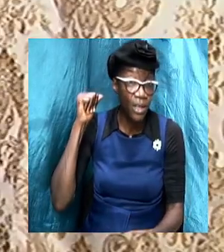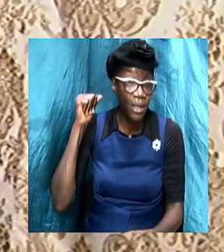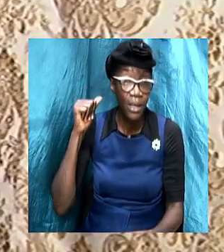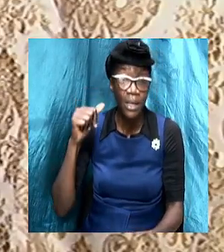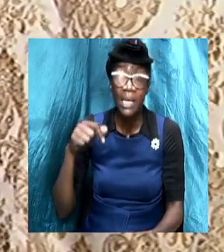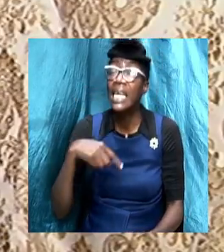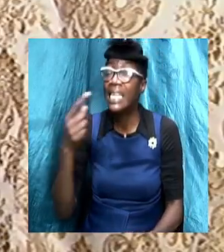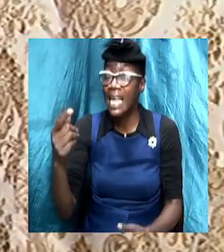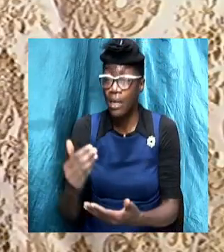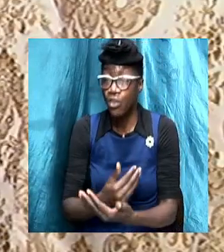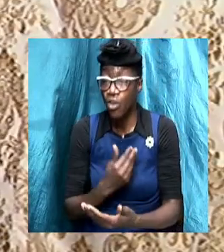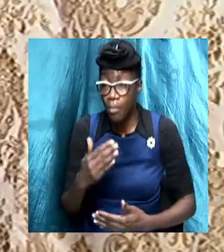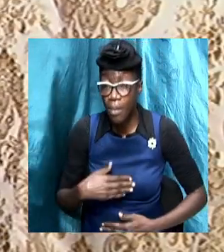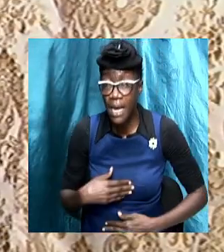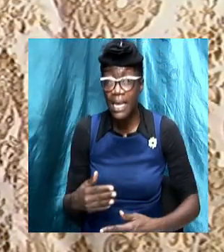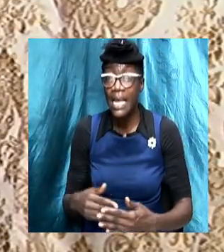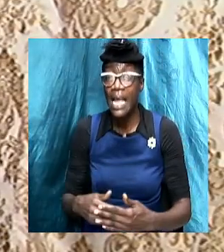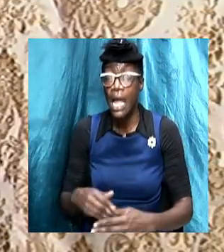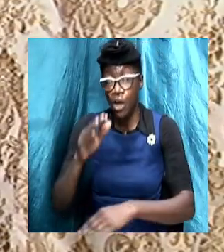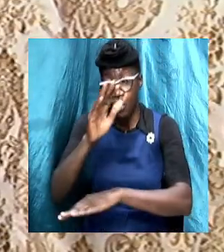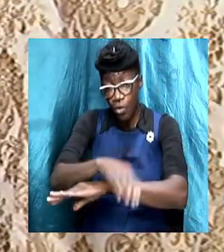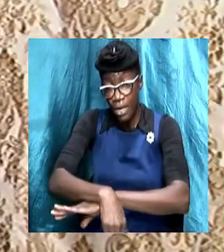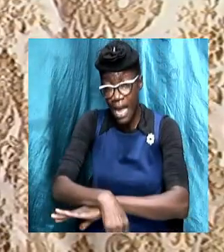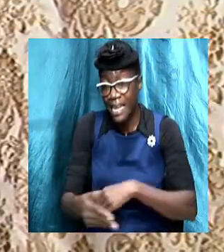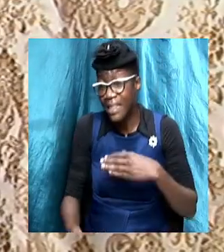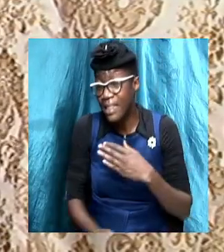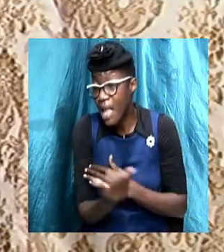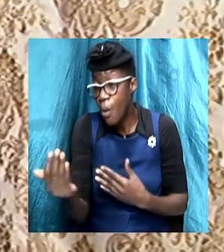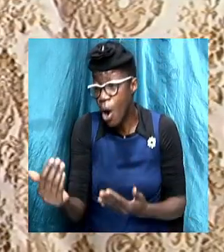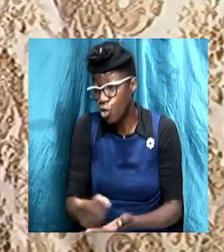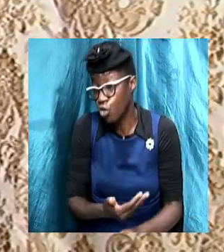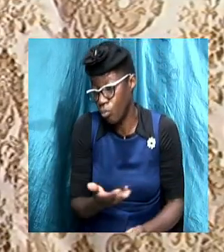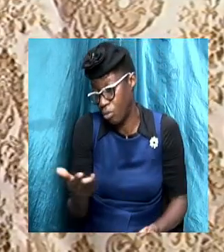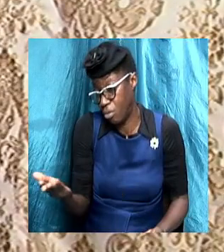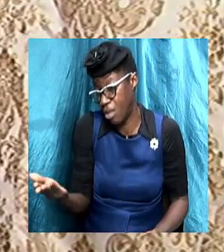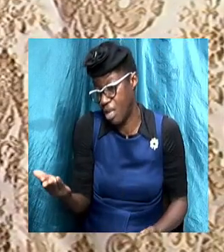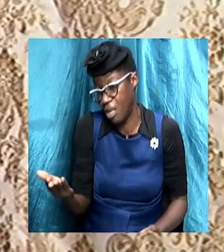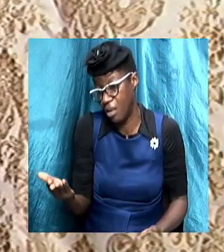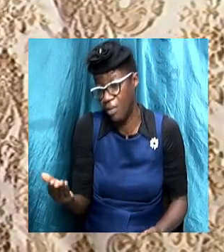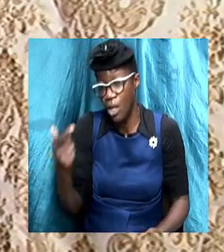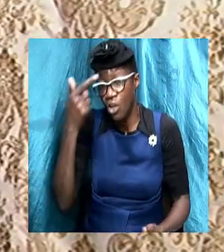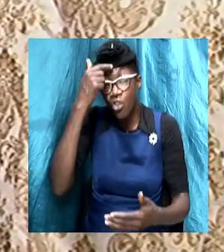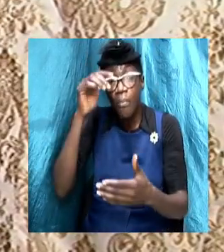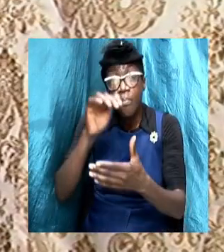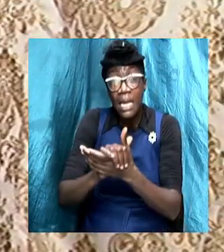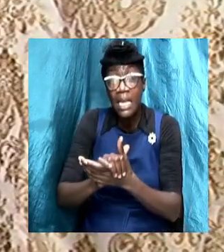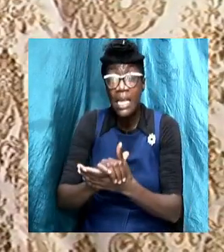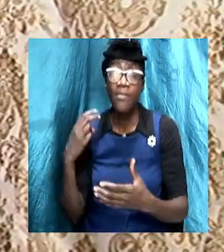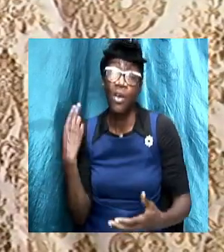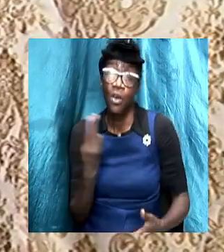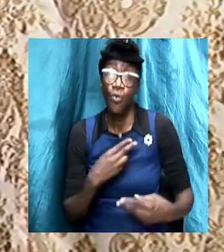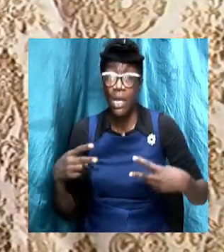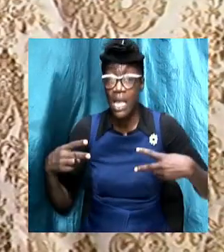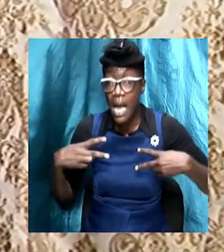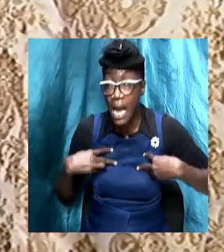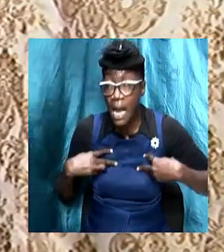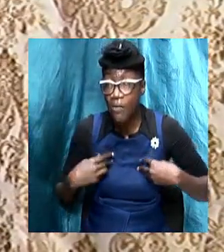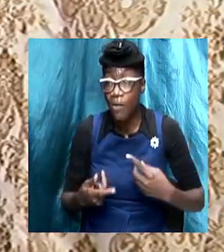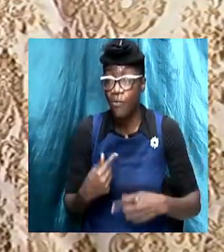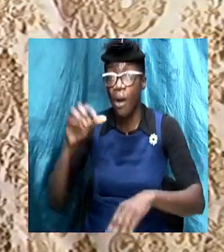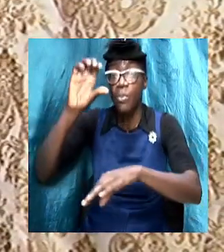somebody this tonight, that there are some traditions, there are some achievements, there are some beliefs that we have, even from the